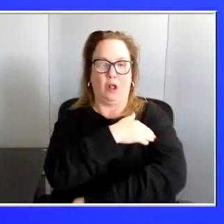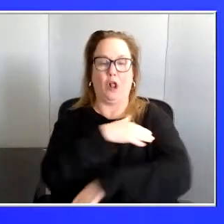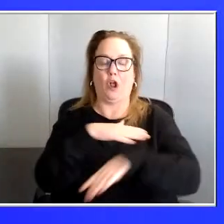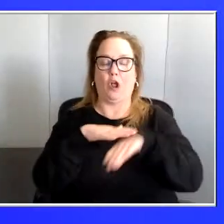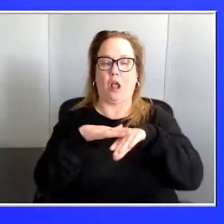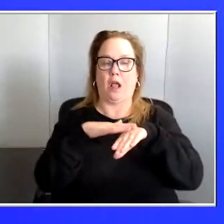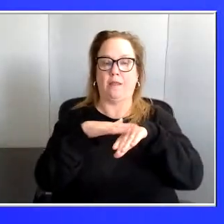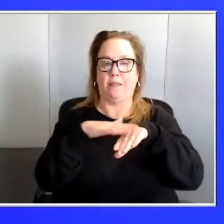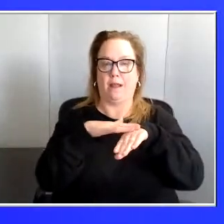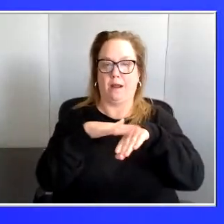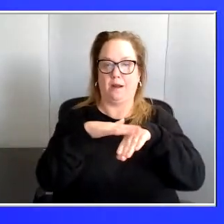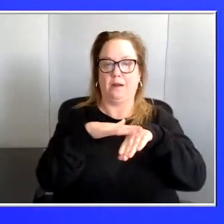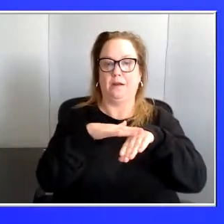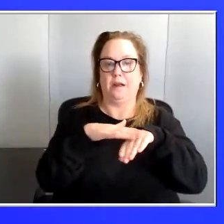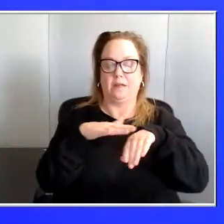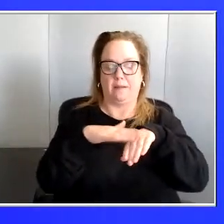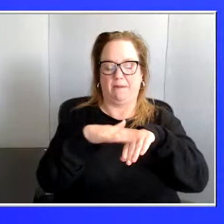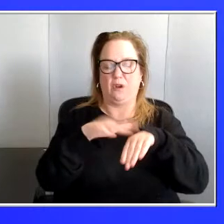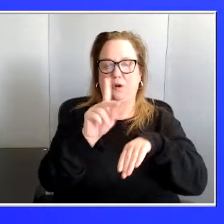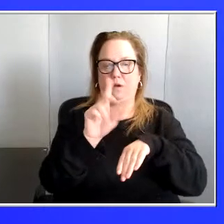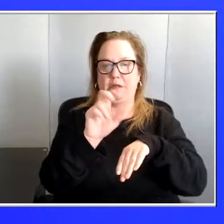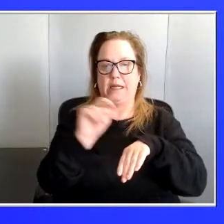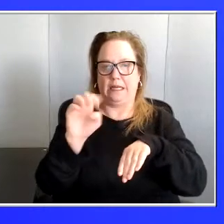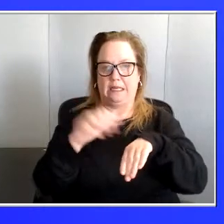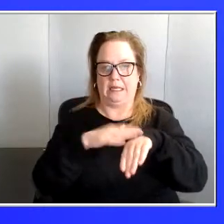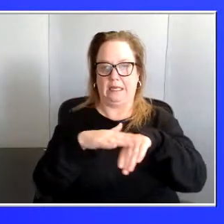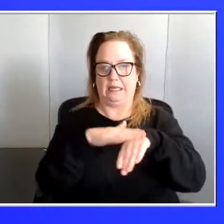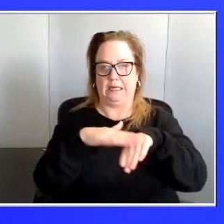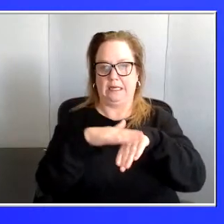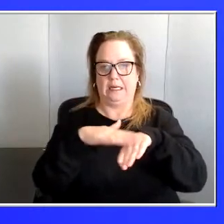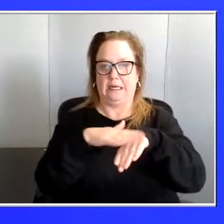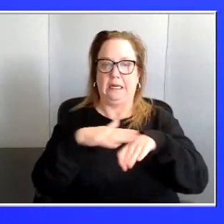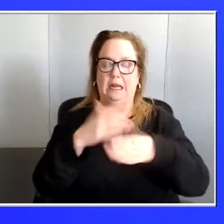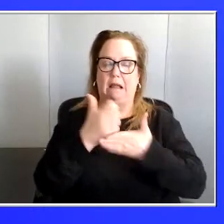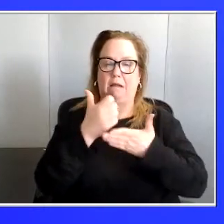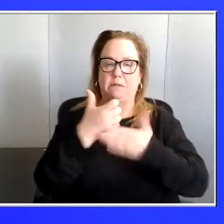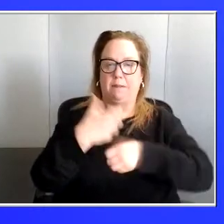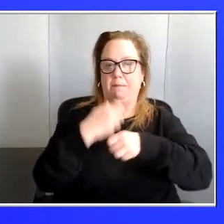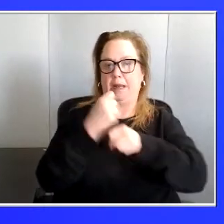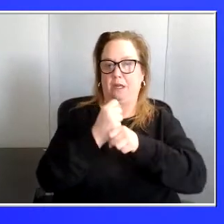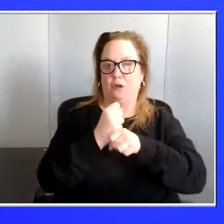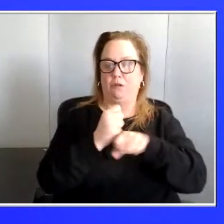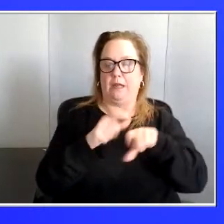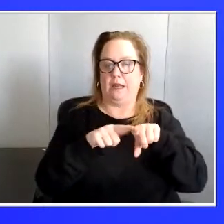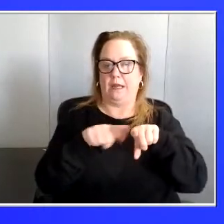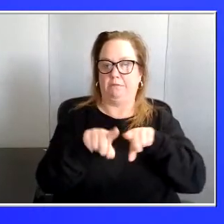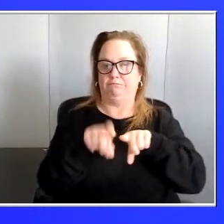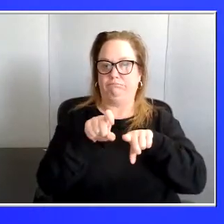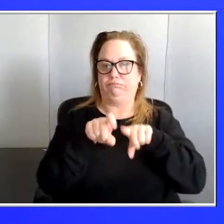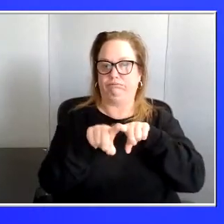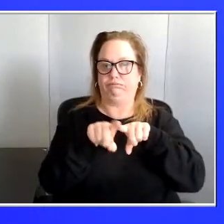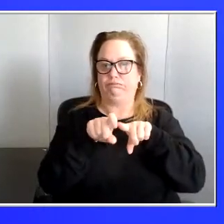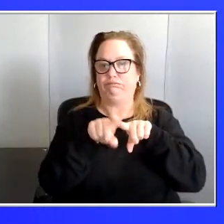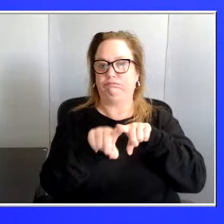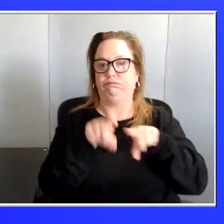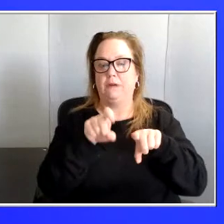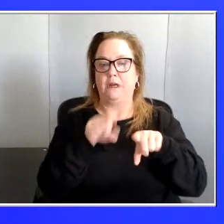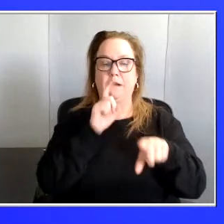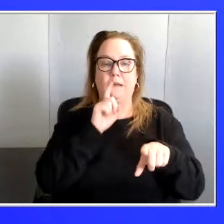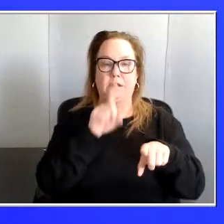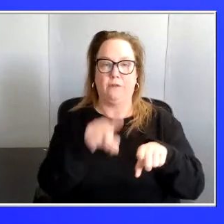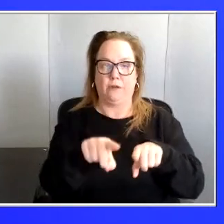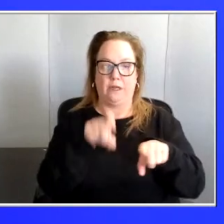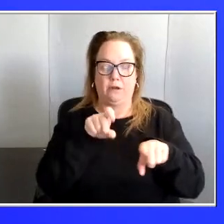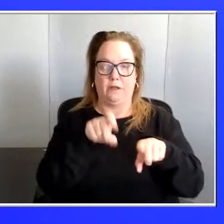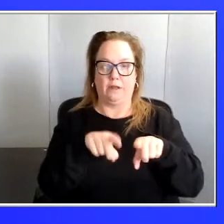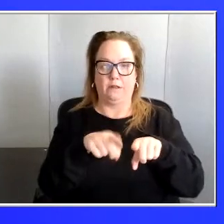leg or on top of your knee. That just kind of helps to make your leg straight or extend your knee. So if you're in a seated position, you kick your leg straight up, that